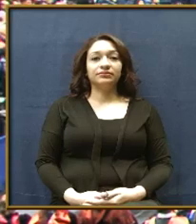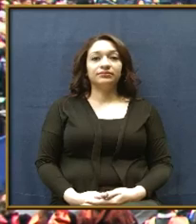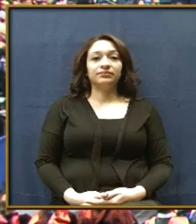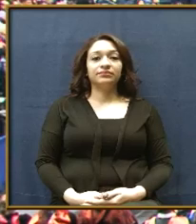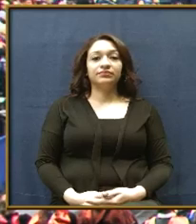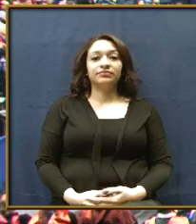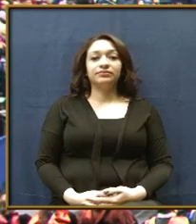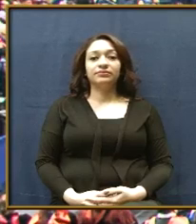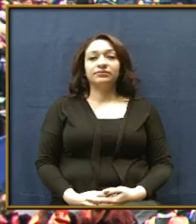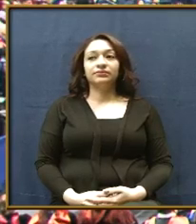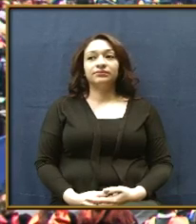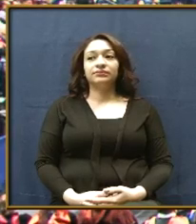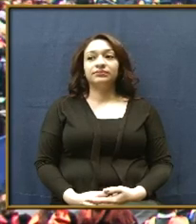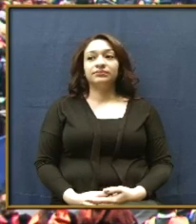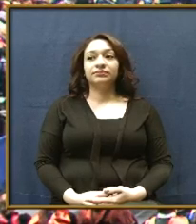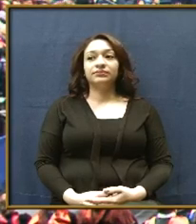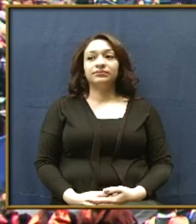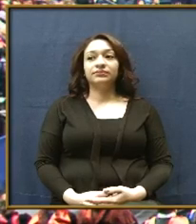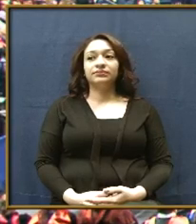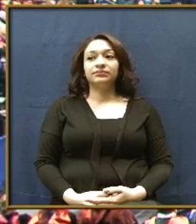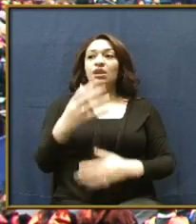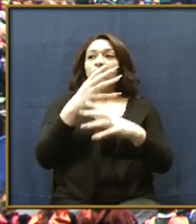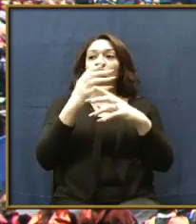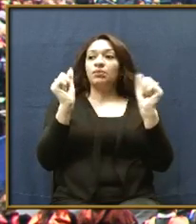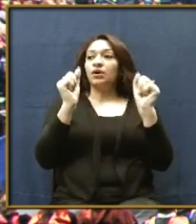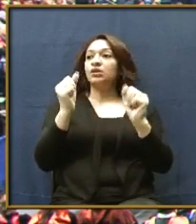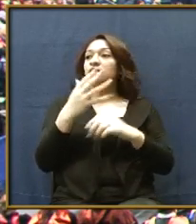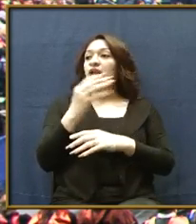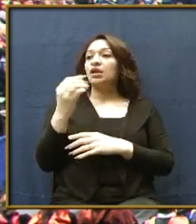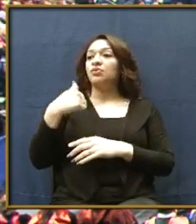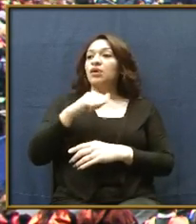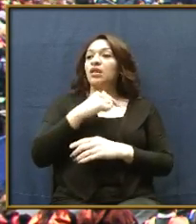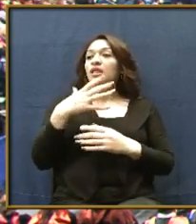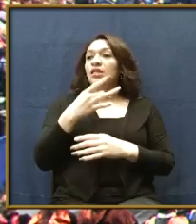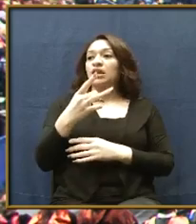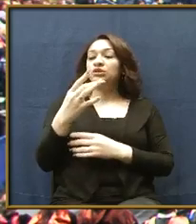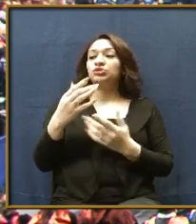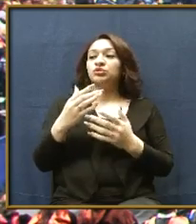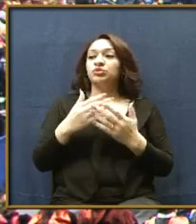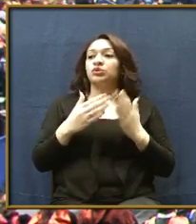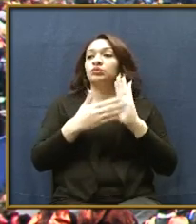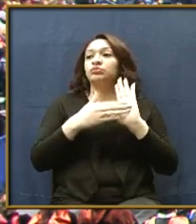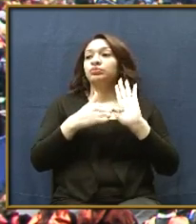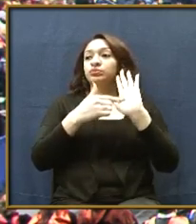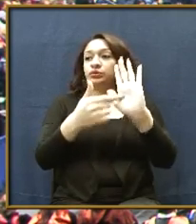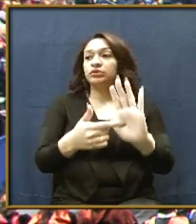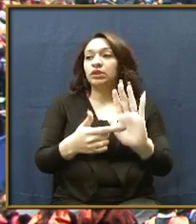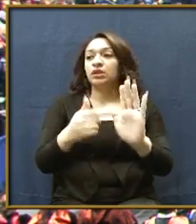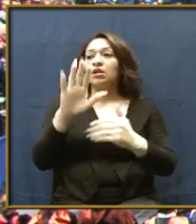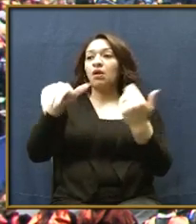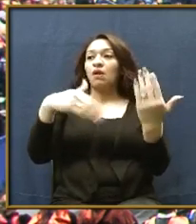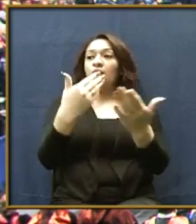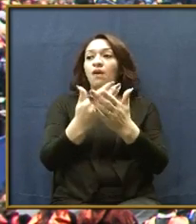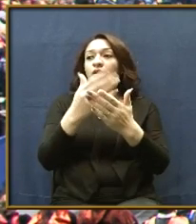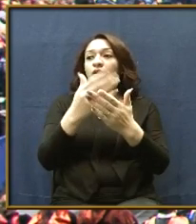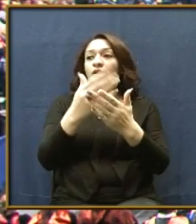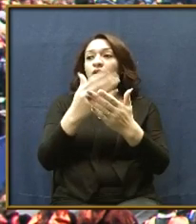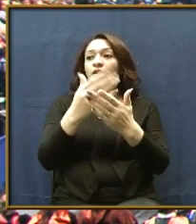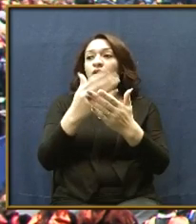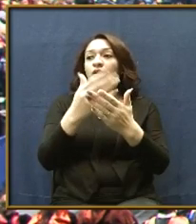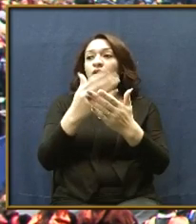President May, on behalf of the faculty, present the candidates for the master's degree. These candidates have fulfilled